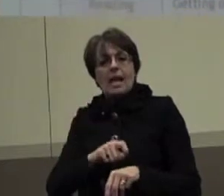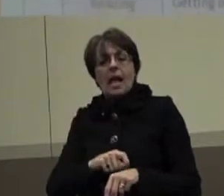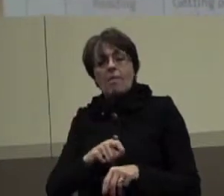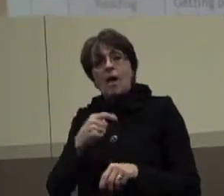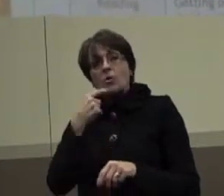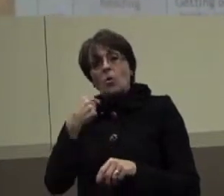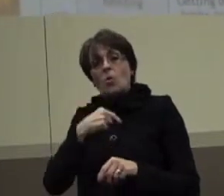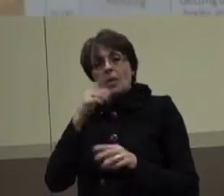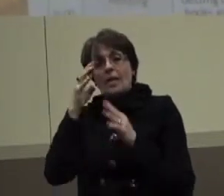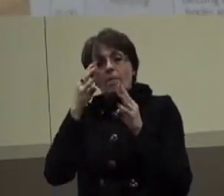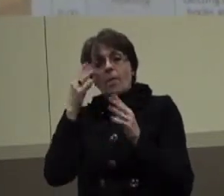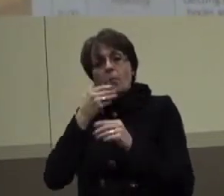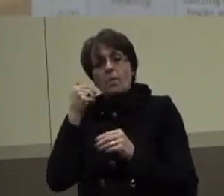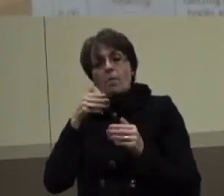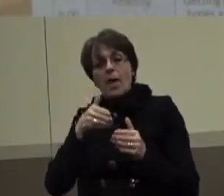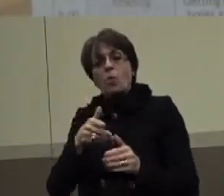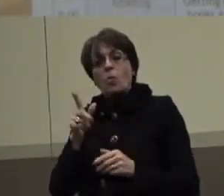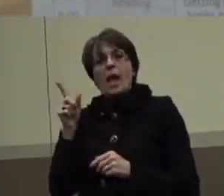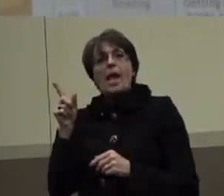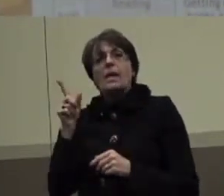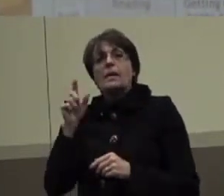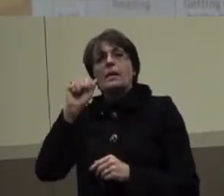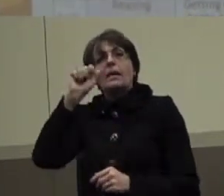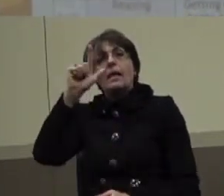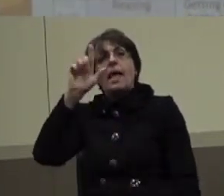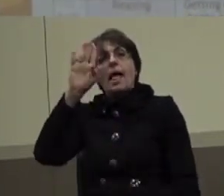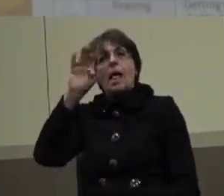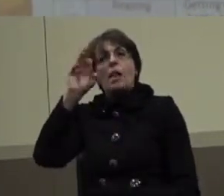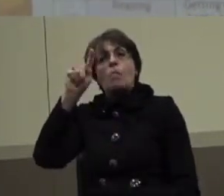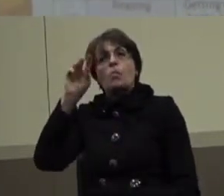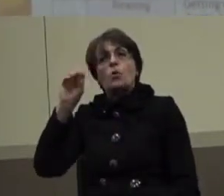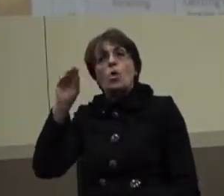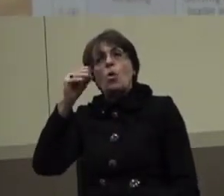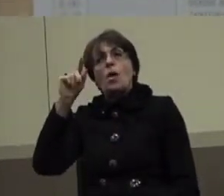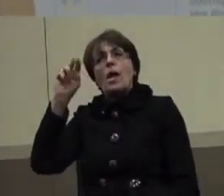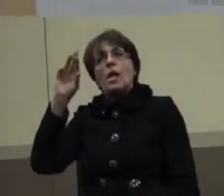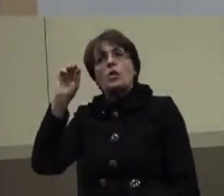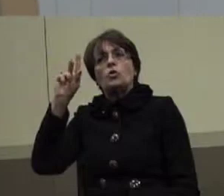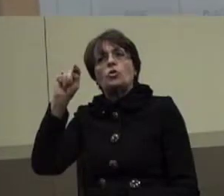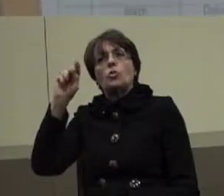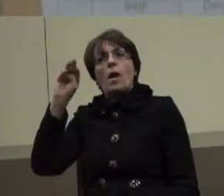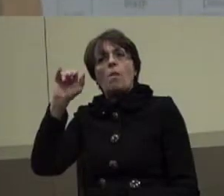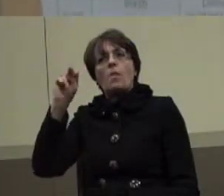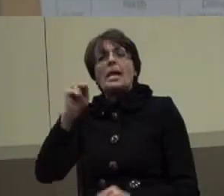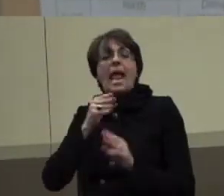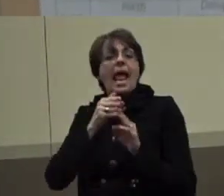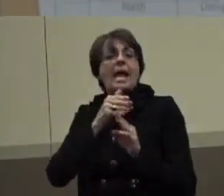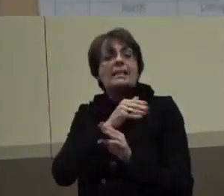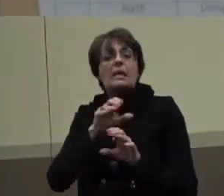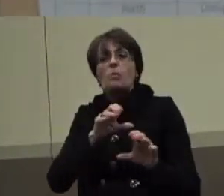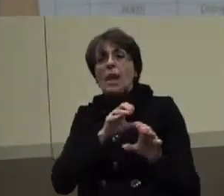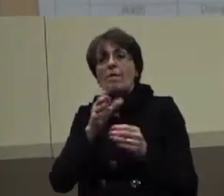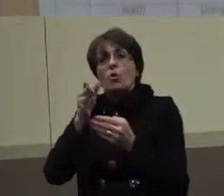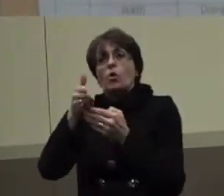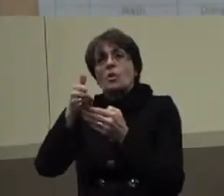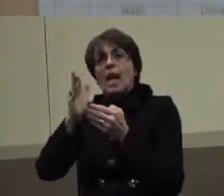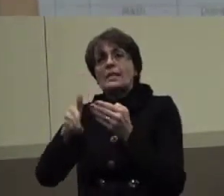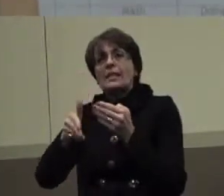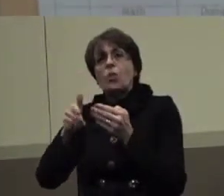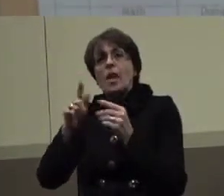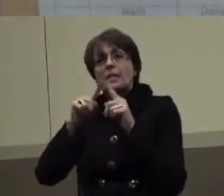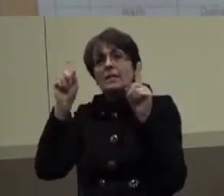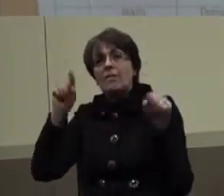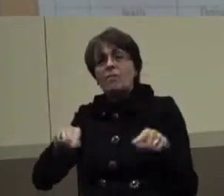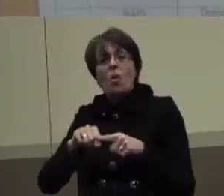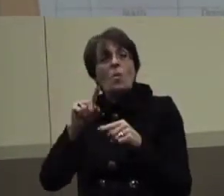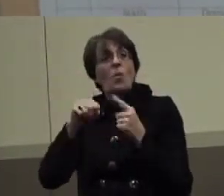we came up with a better way to do this. This is Alberto and Troutman's old antecedent behavior consequence form. But when you're not the